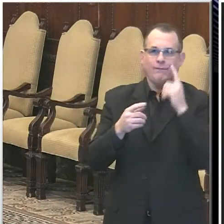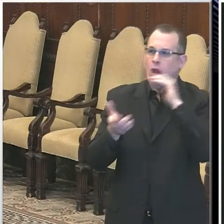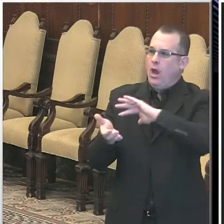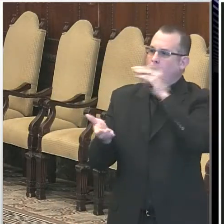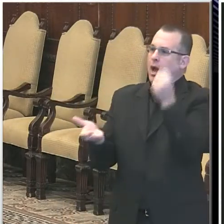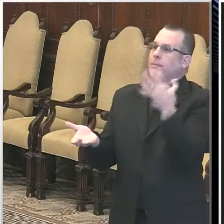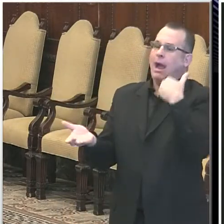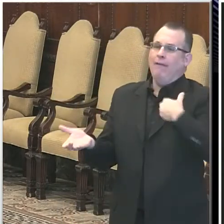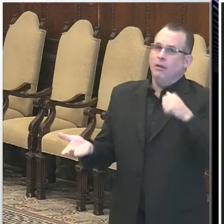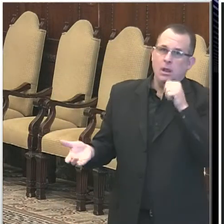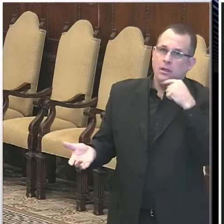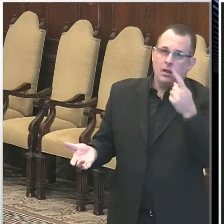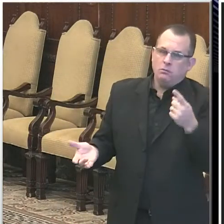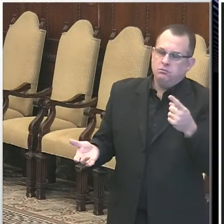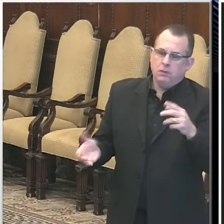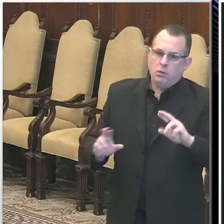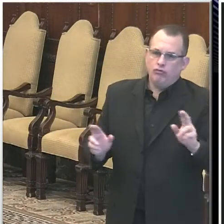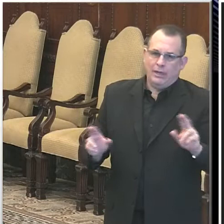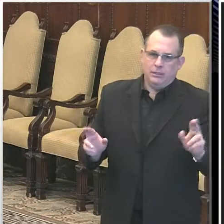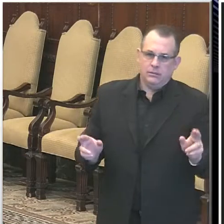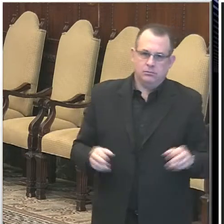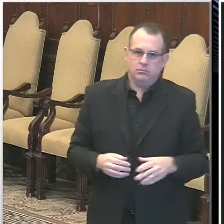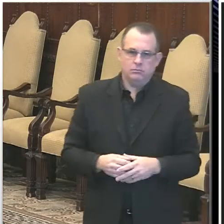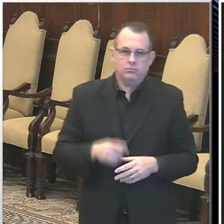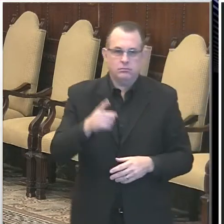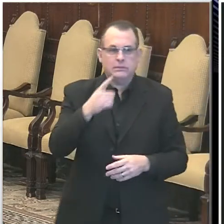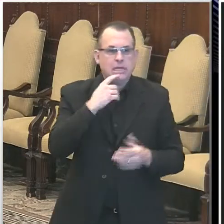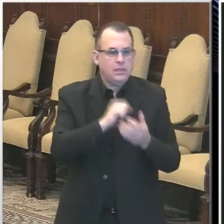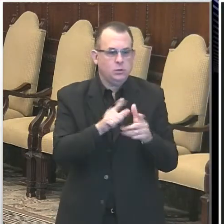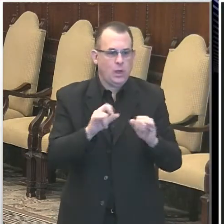Oh, okay. That might be helpful. That's all I have. Thanks very much.